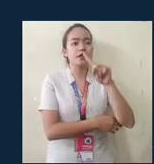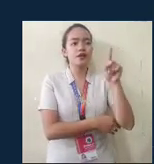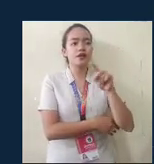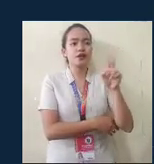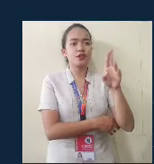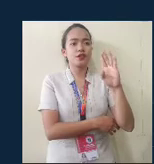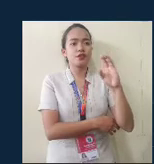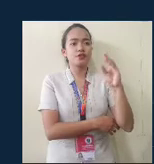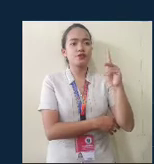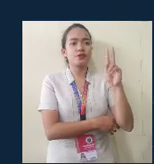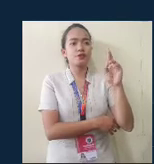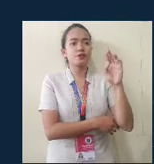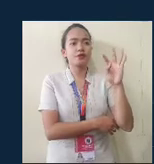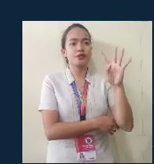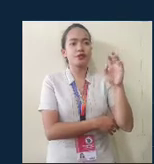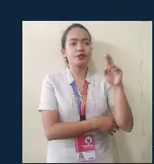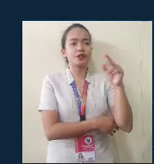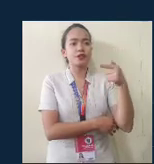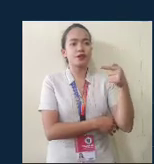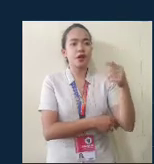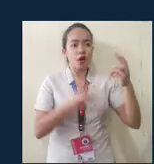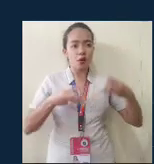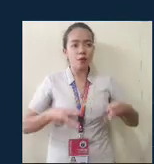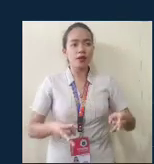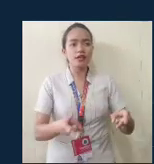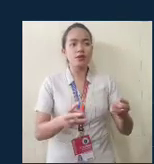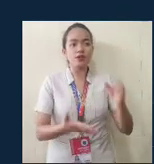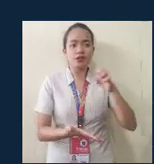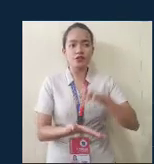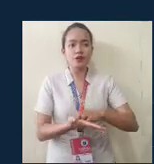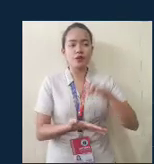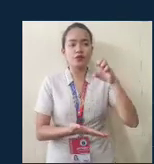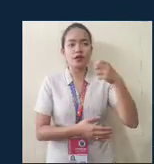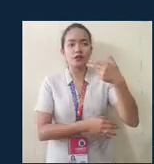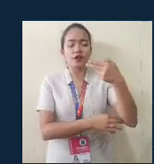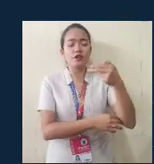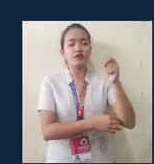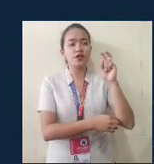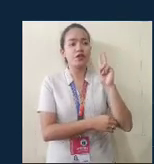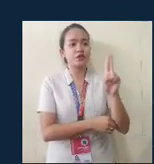was enrolled at Harvard University.